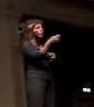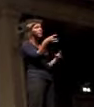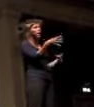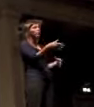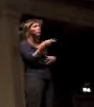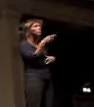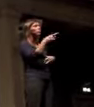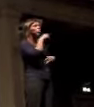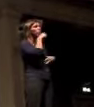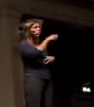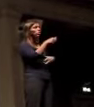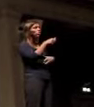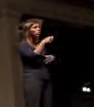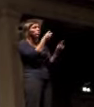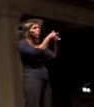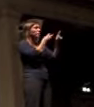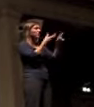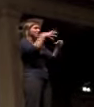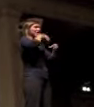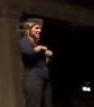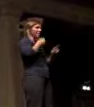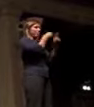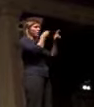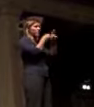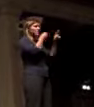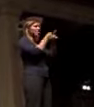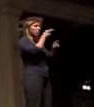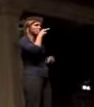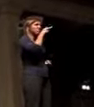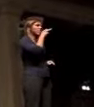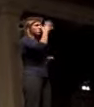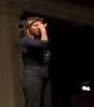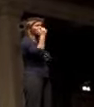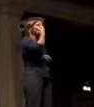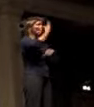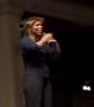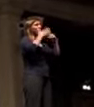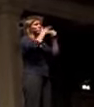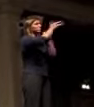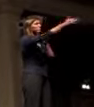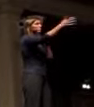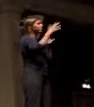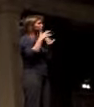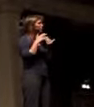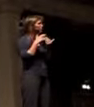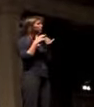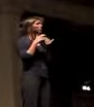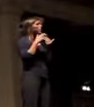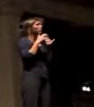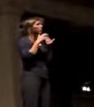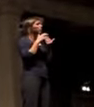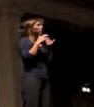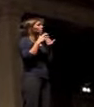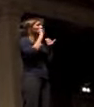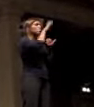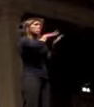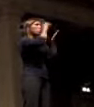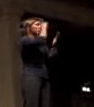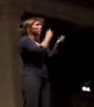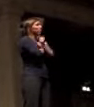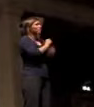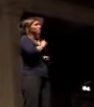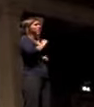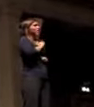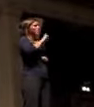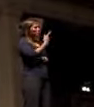So take that selfie, motherfucker, because someone someday will want it as their wallpaper. I am just now learning to love myself. I am just